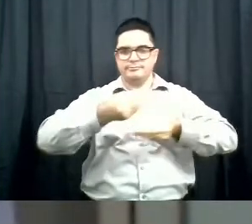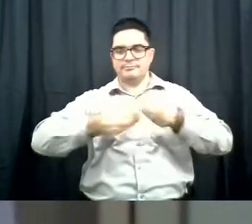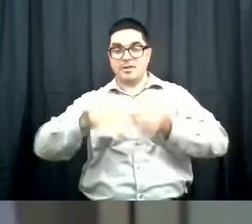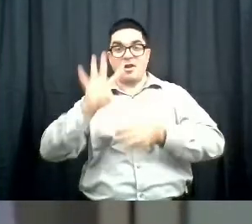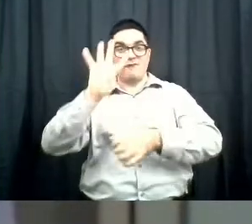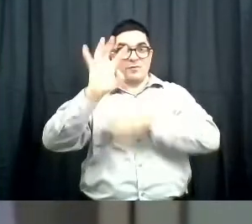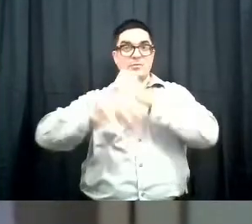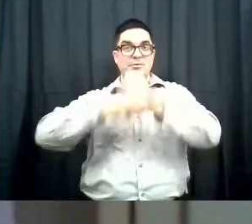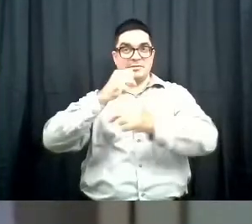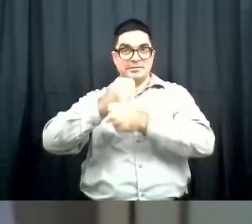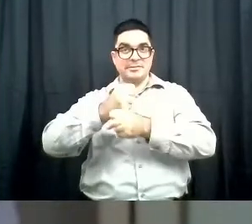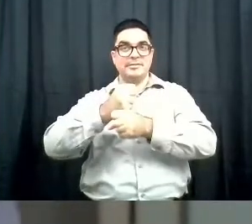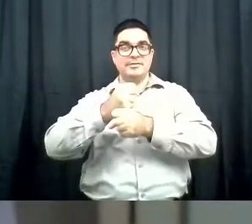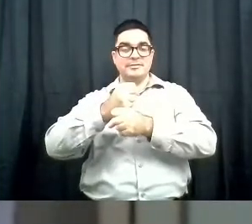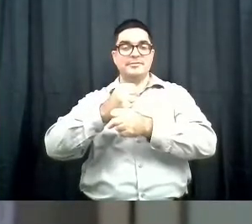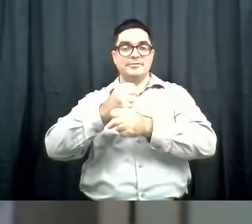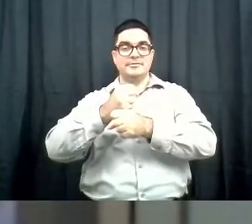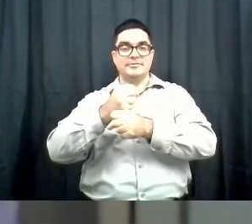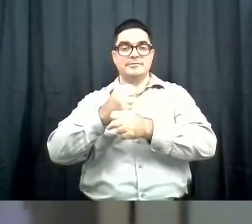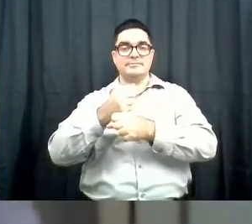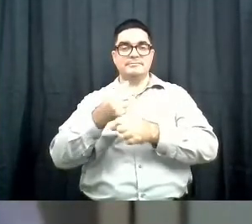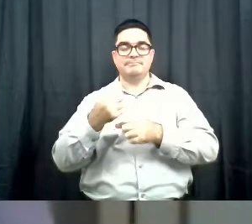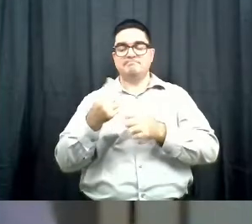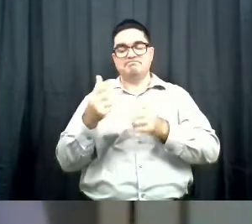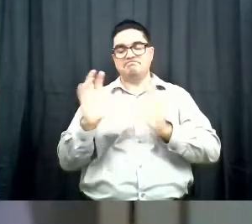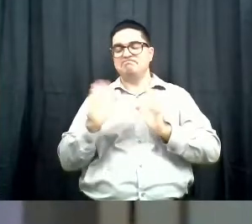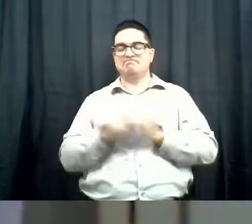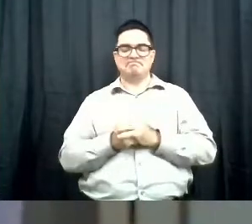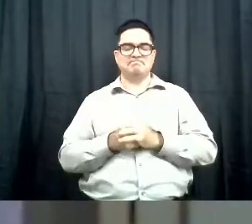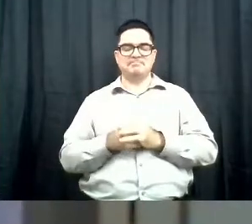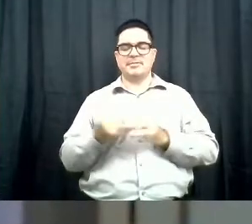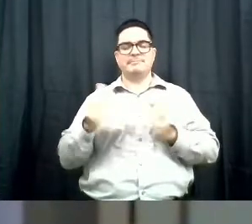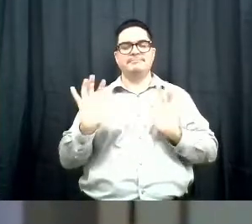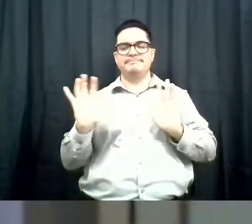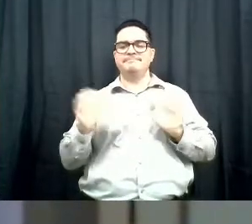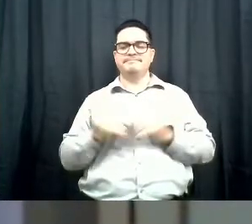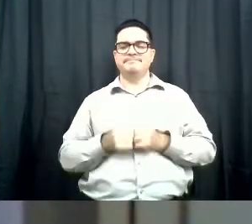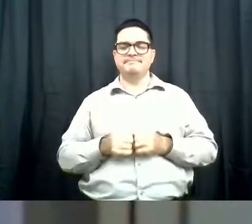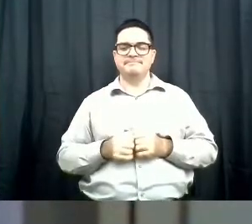it's just a hard thing to figure out. I'll leave it at that. Thanks. Thanks, Andrew.